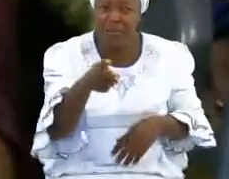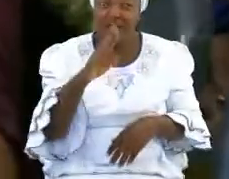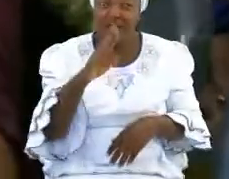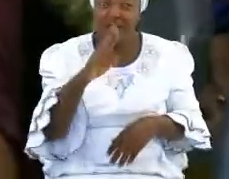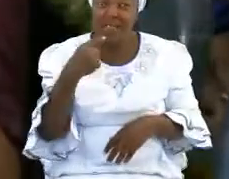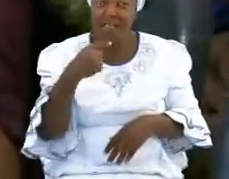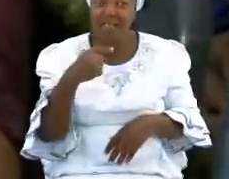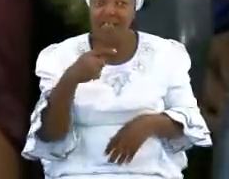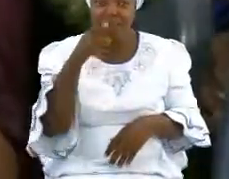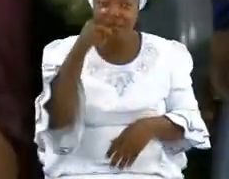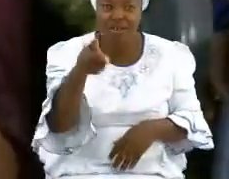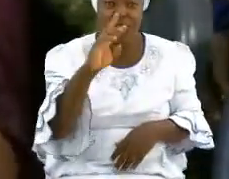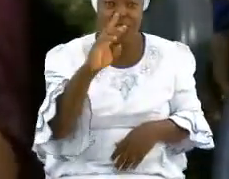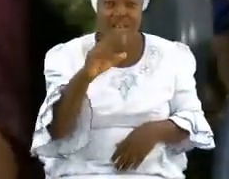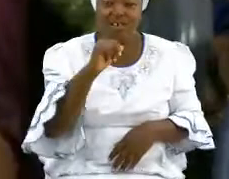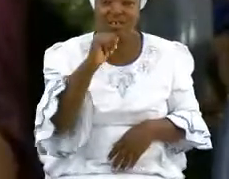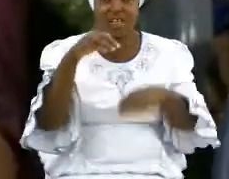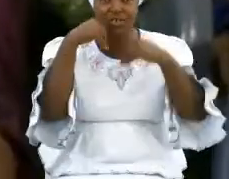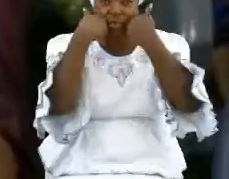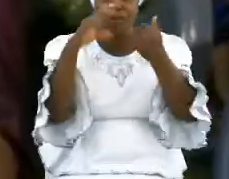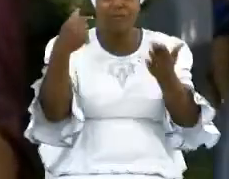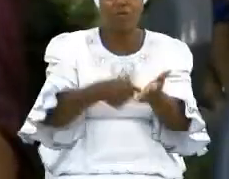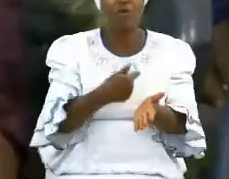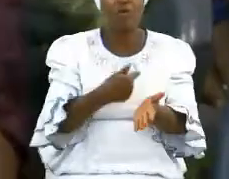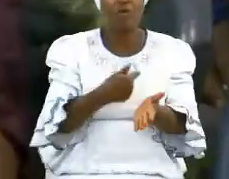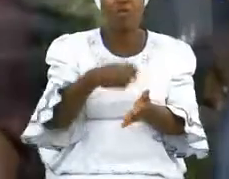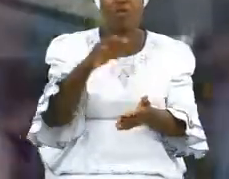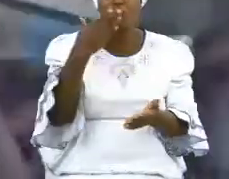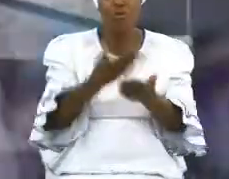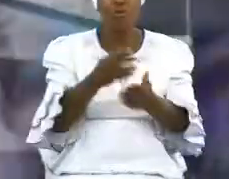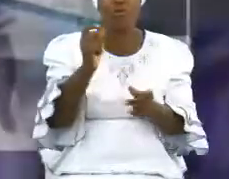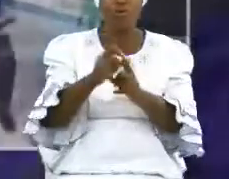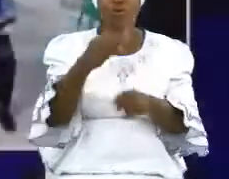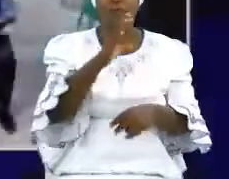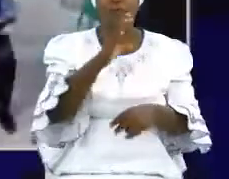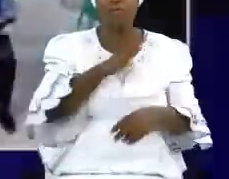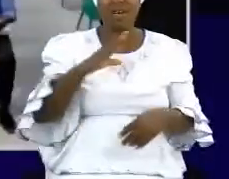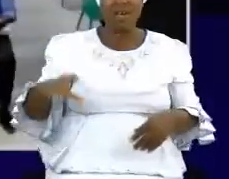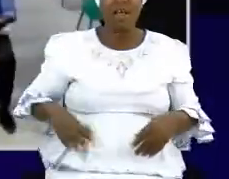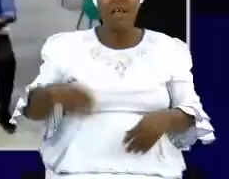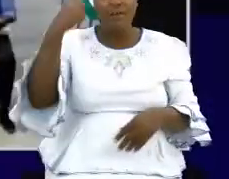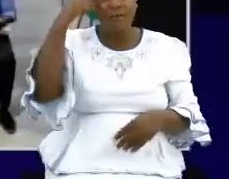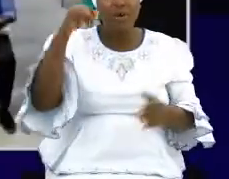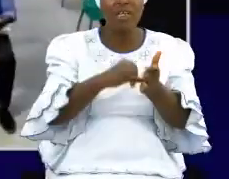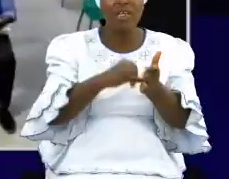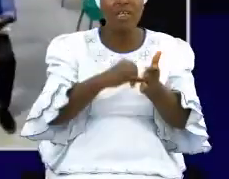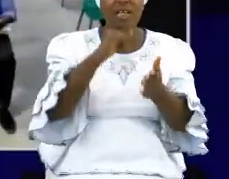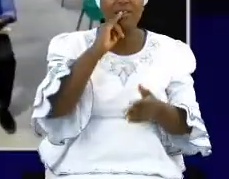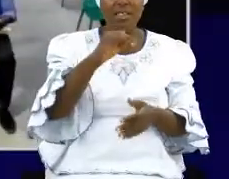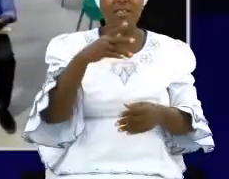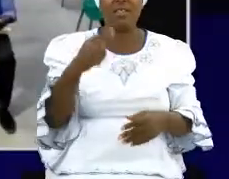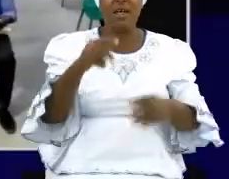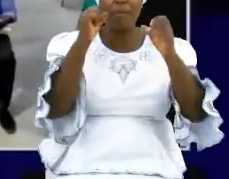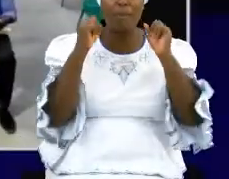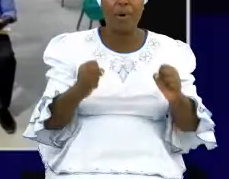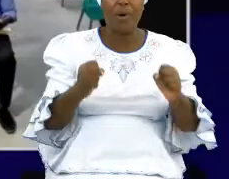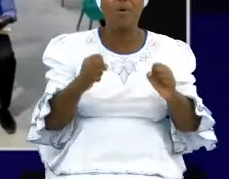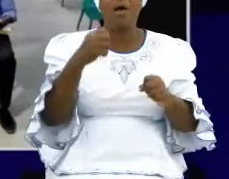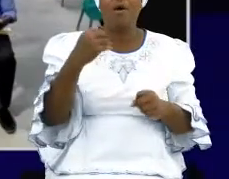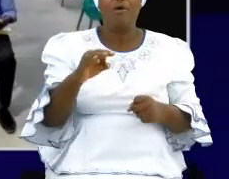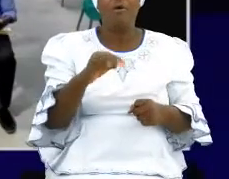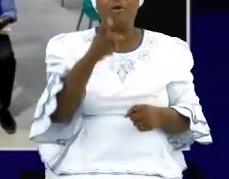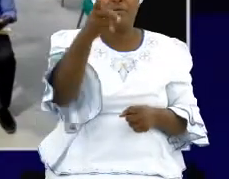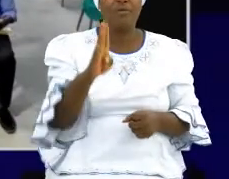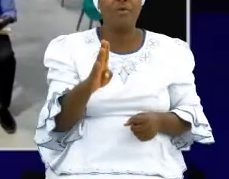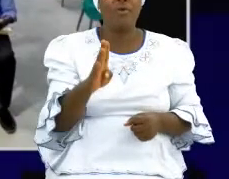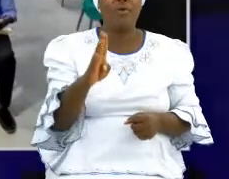are not ashamed of the gospel, the good news of Christ. For it is the power of God